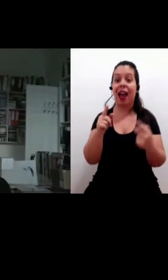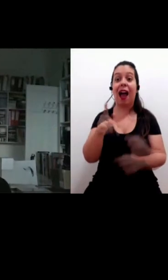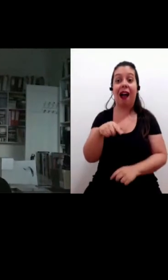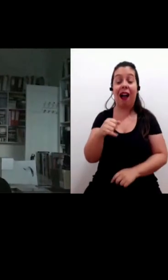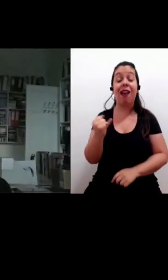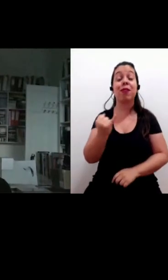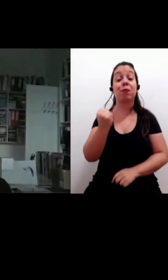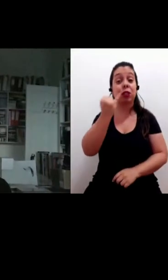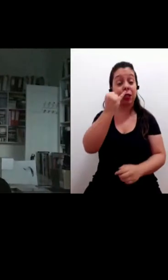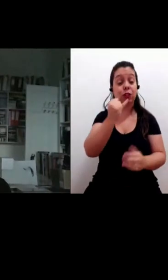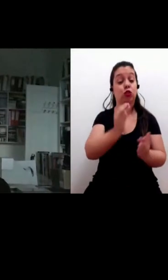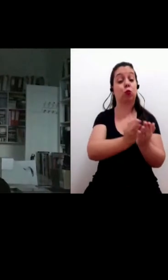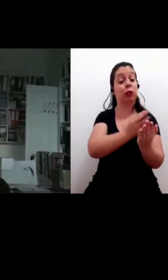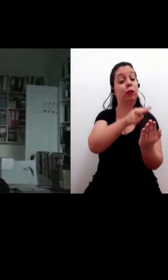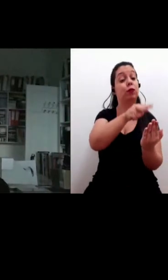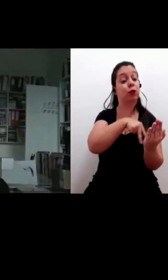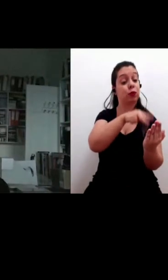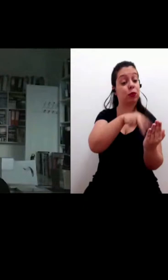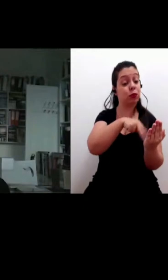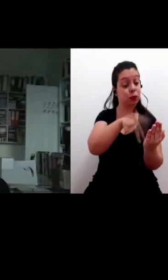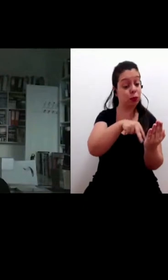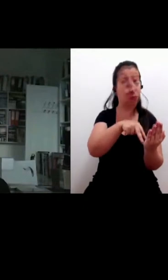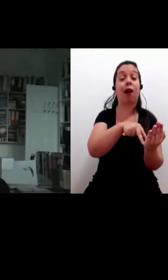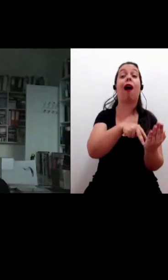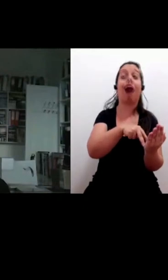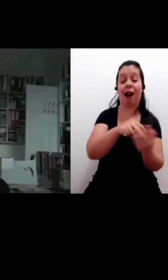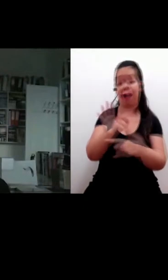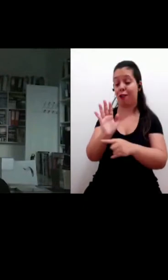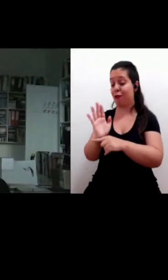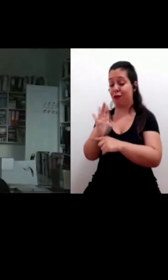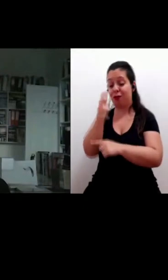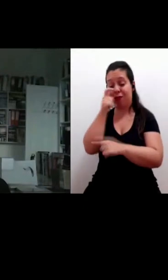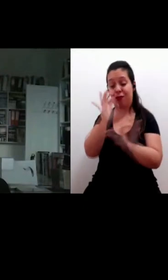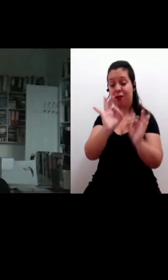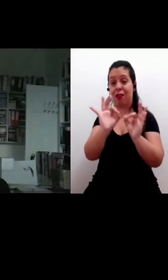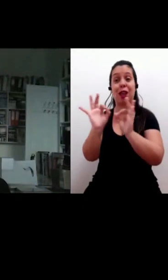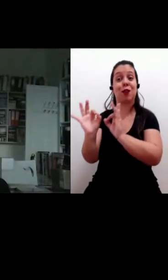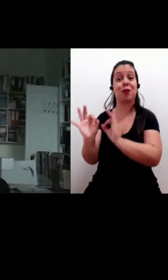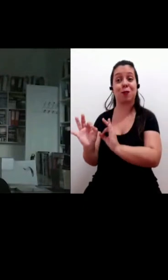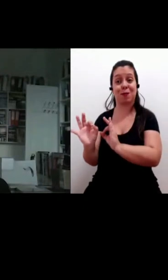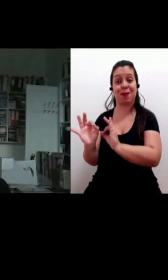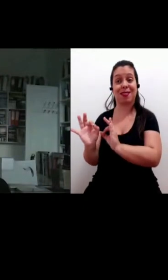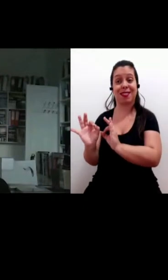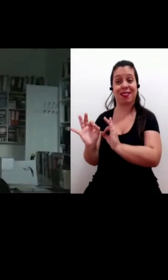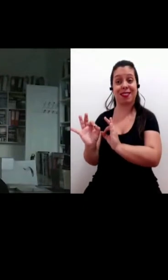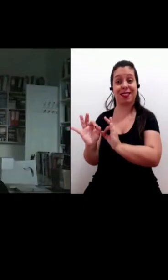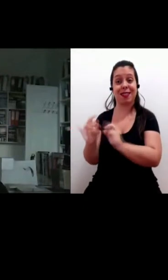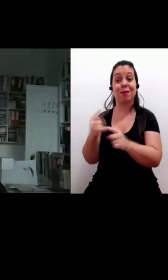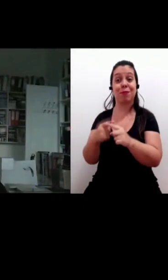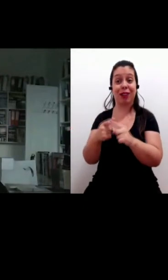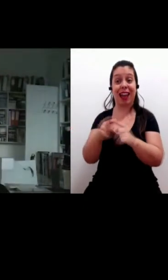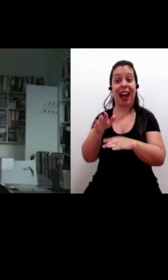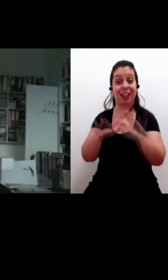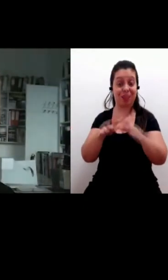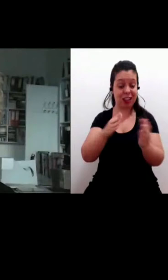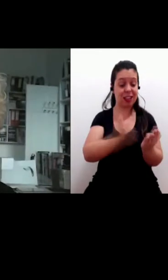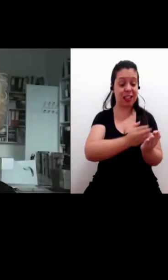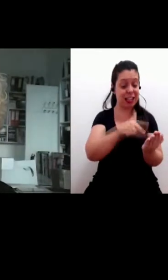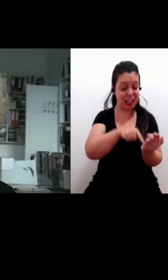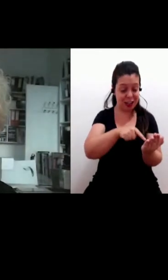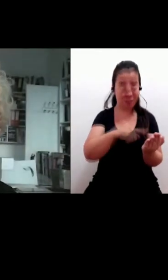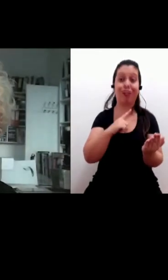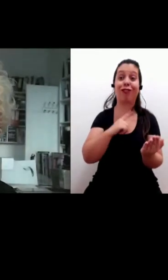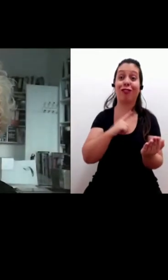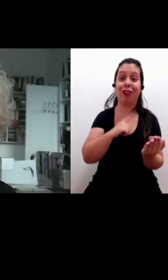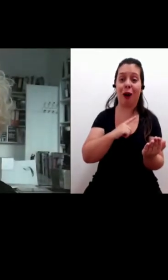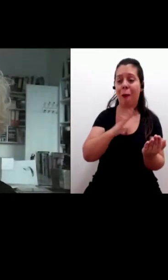the book, read the book, and to see the series, because there are things that are in the book that are. That would be impossible to fit even